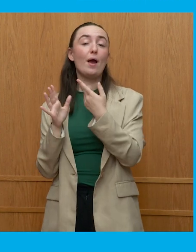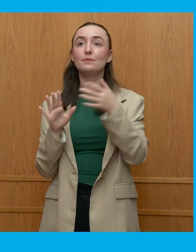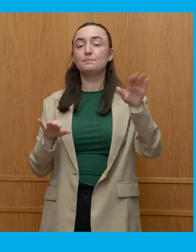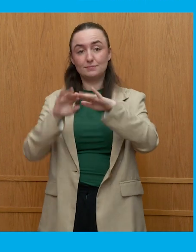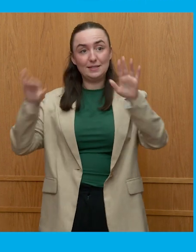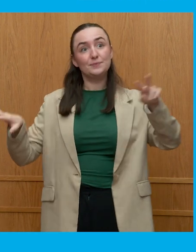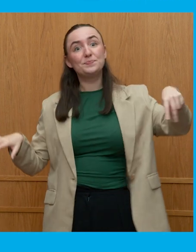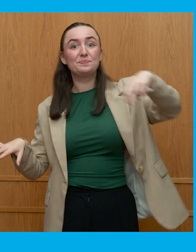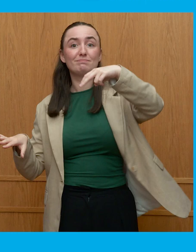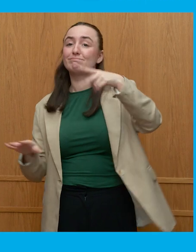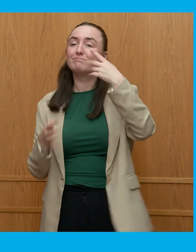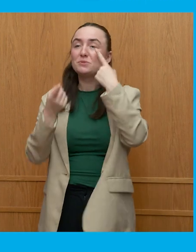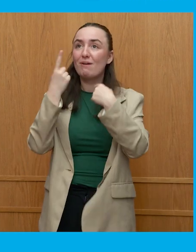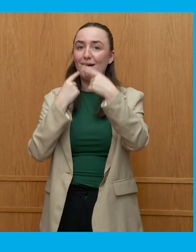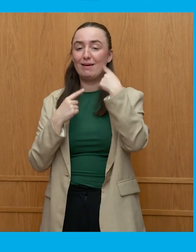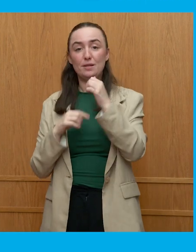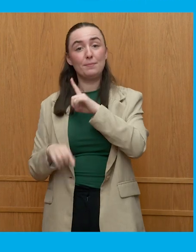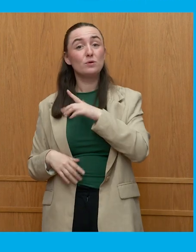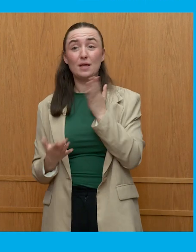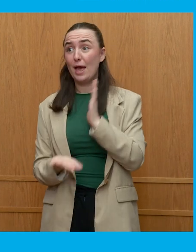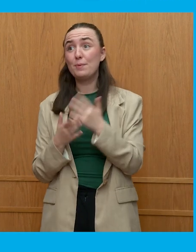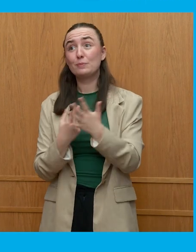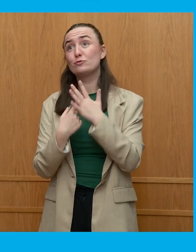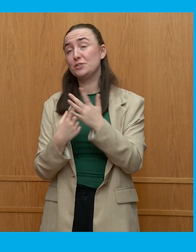must have been under, I think, would be incredible.